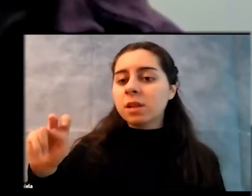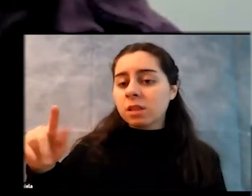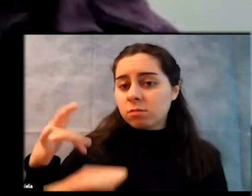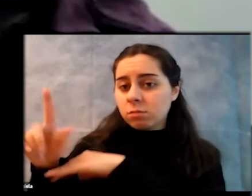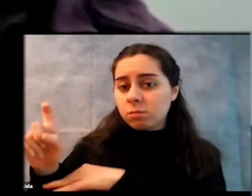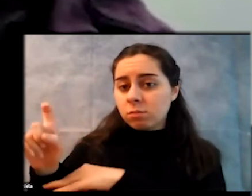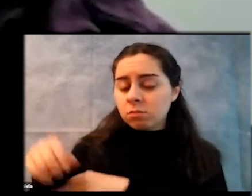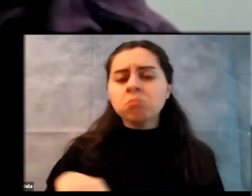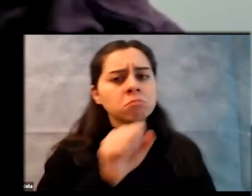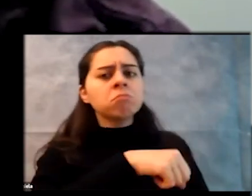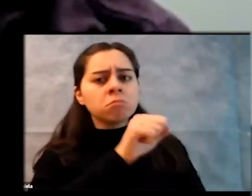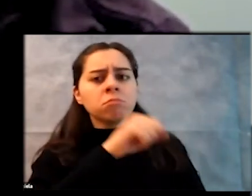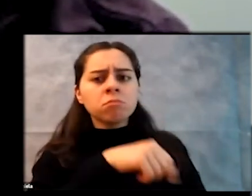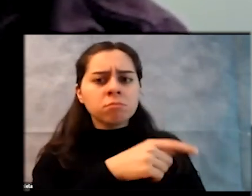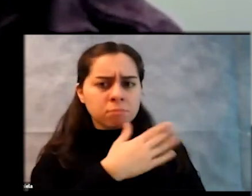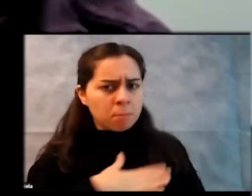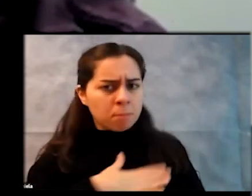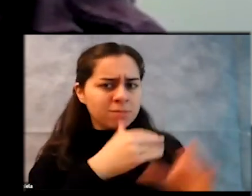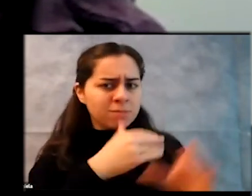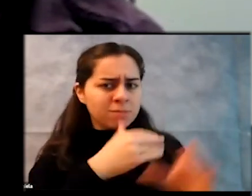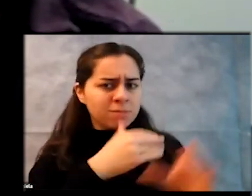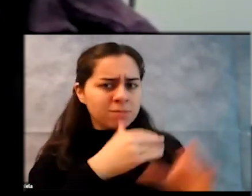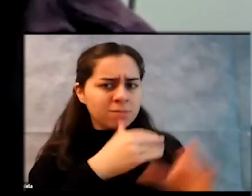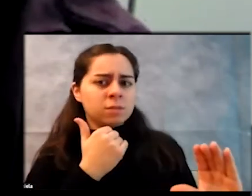Please email me that question at